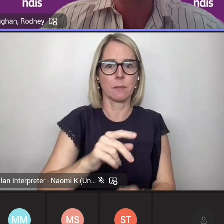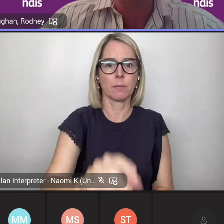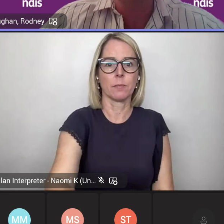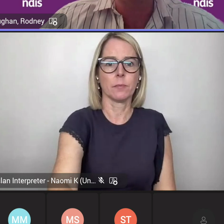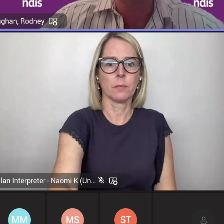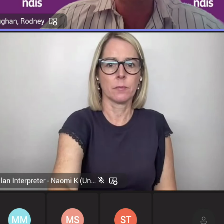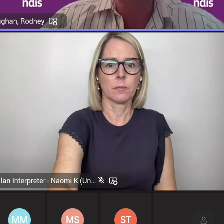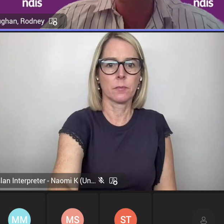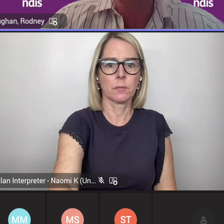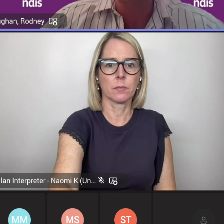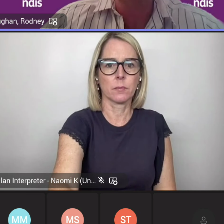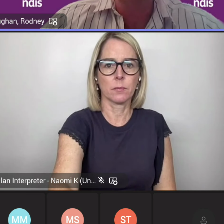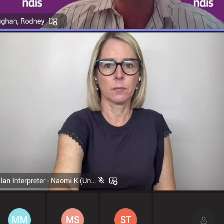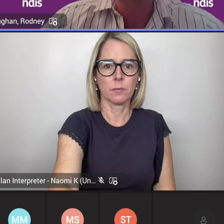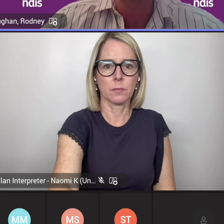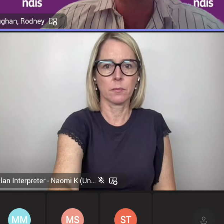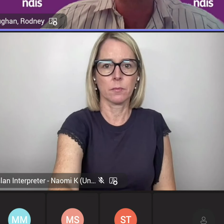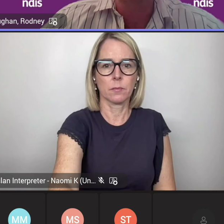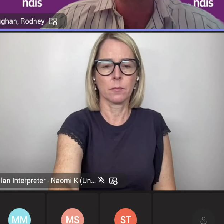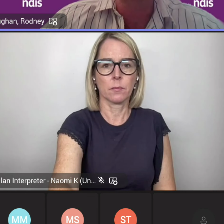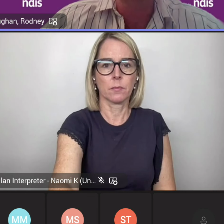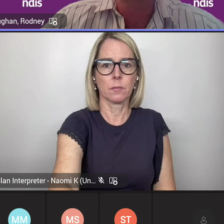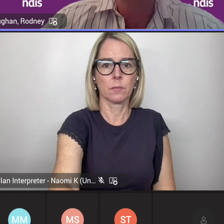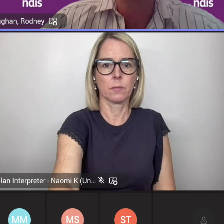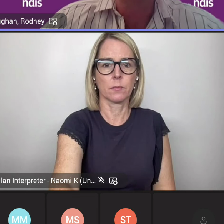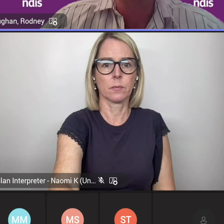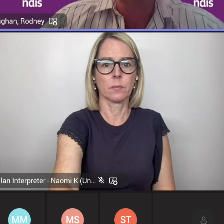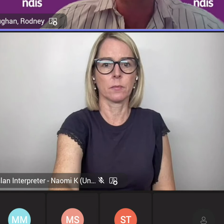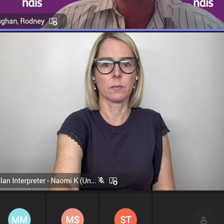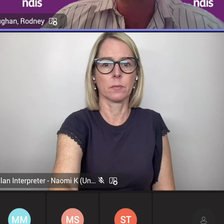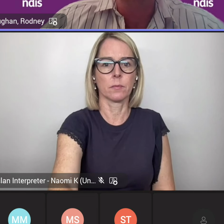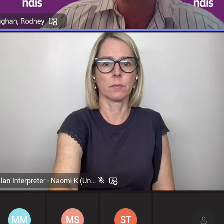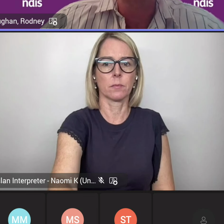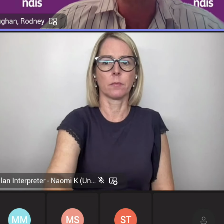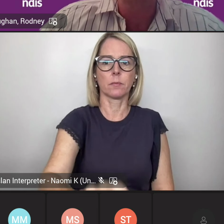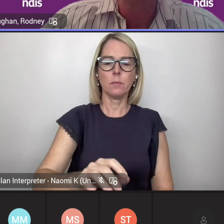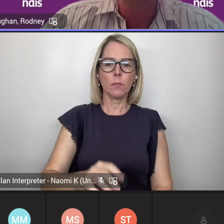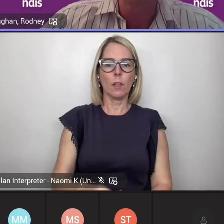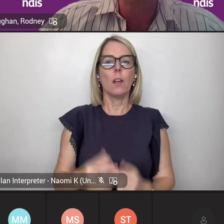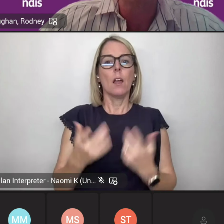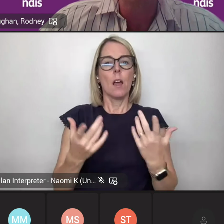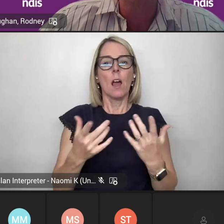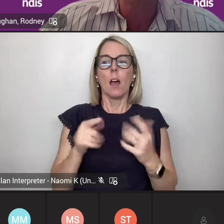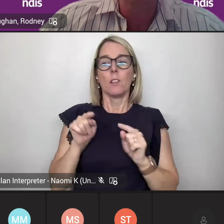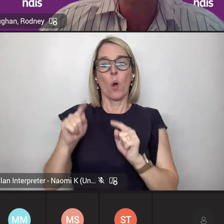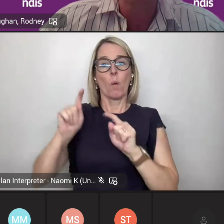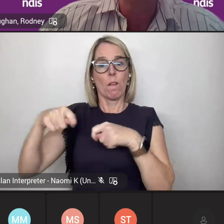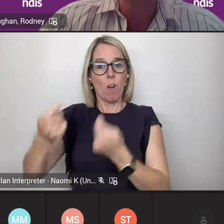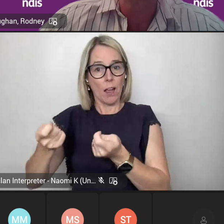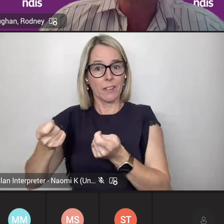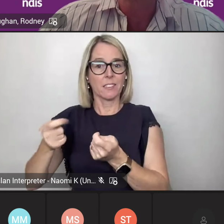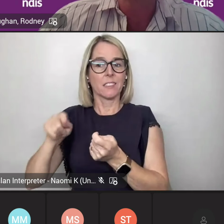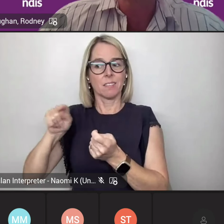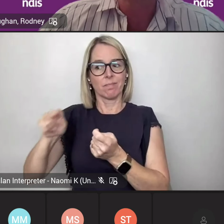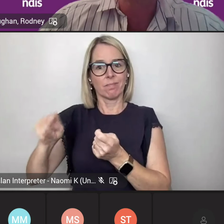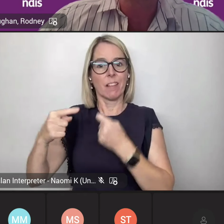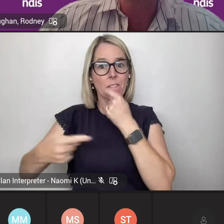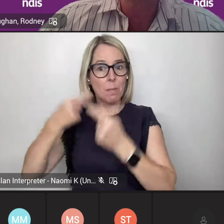and does not cover or respond to questions relating to providers.